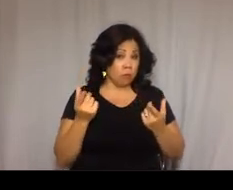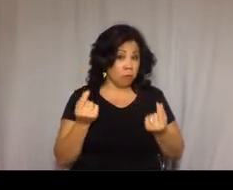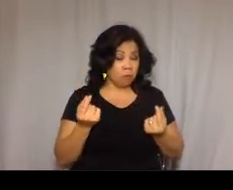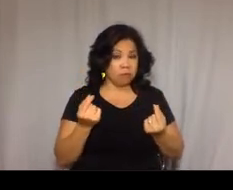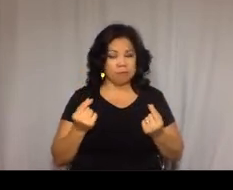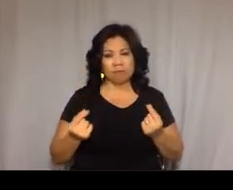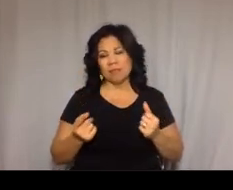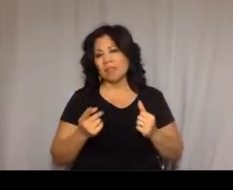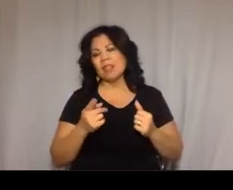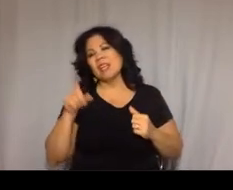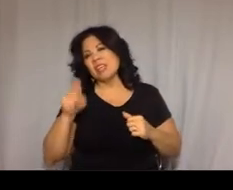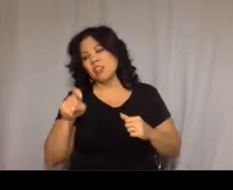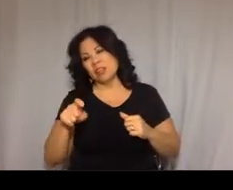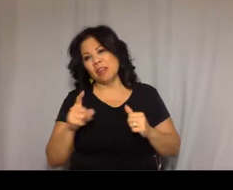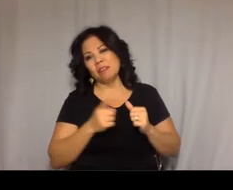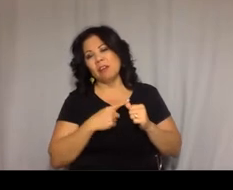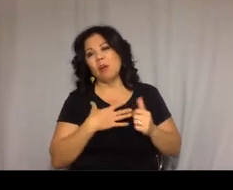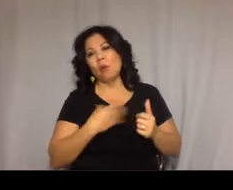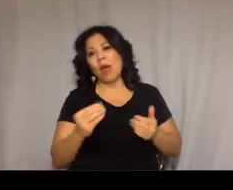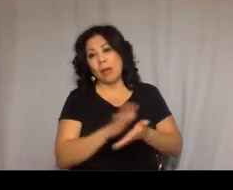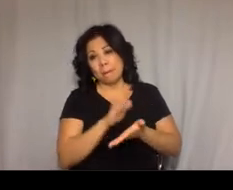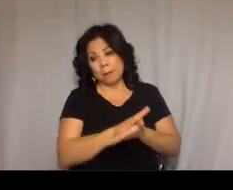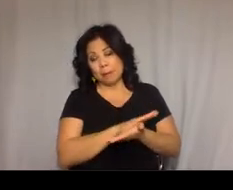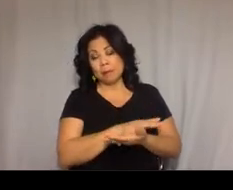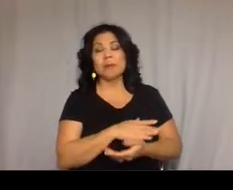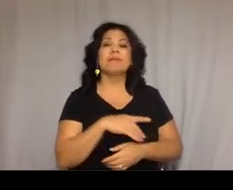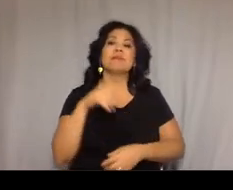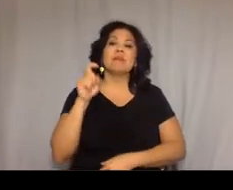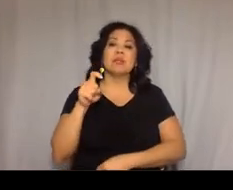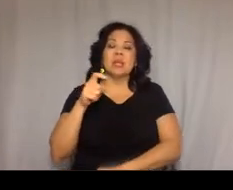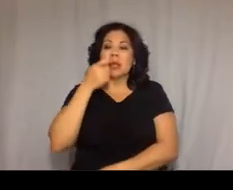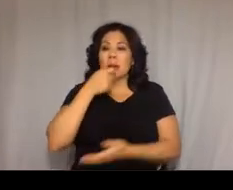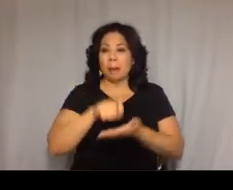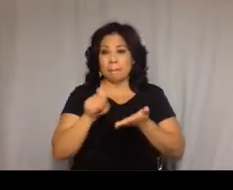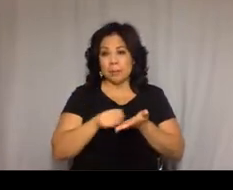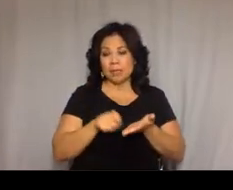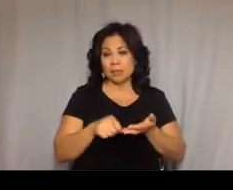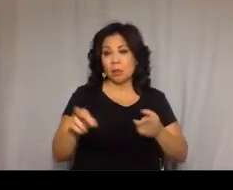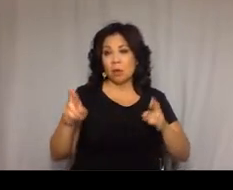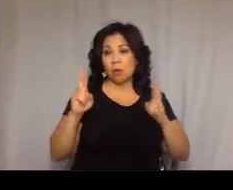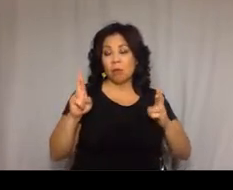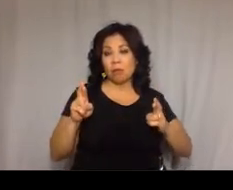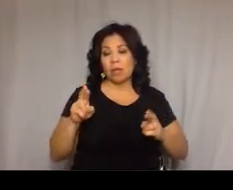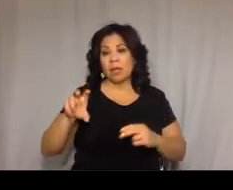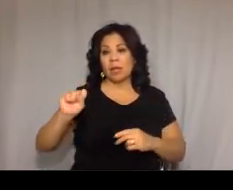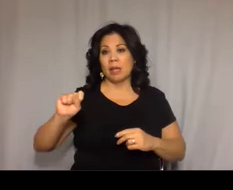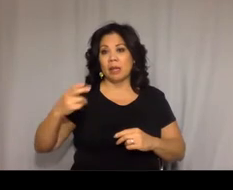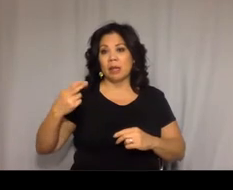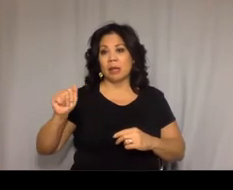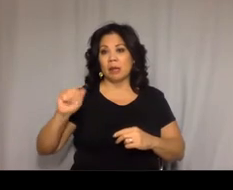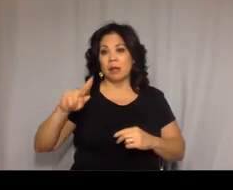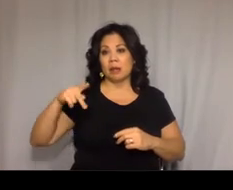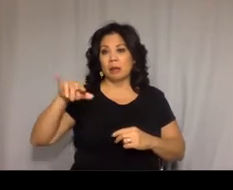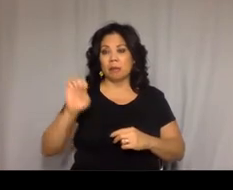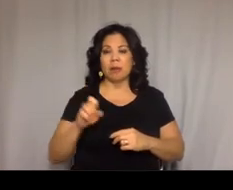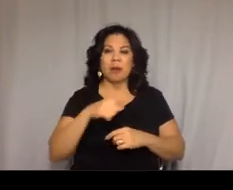you're going to need a piece of white paper, a pencil, and hopefully a Sharpie or a black crayon